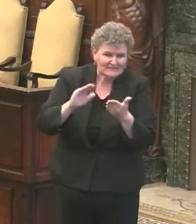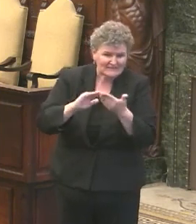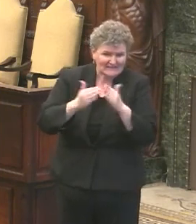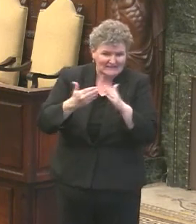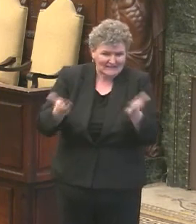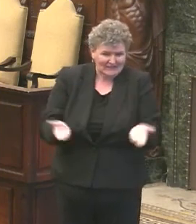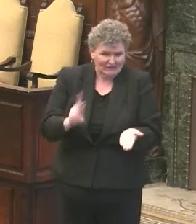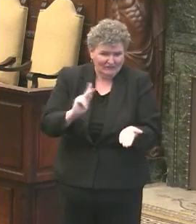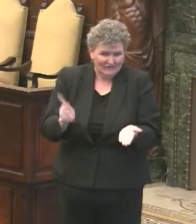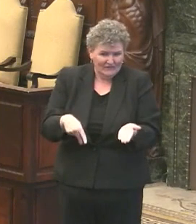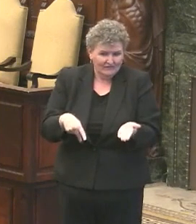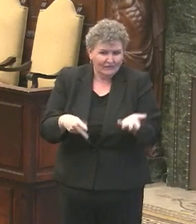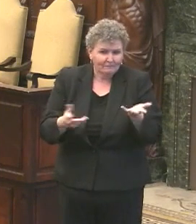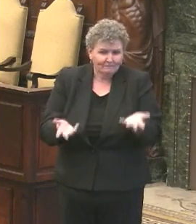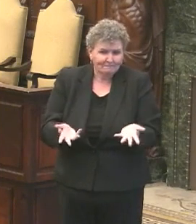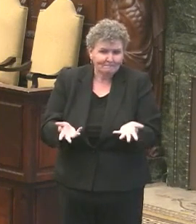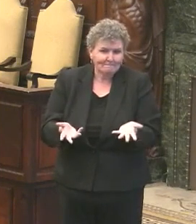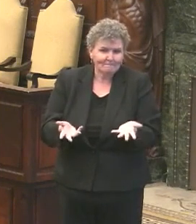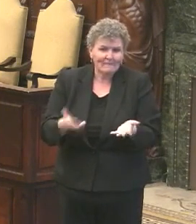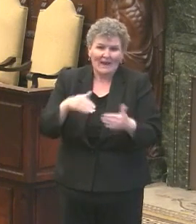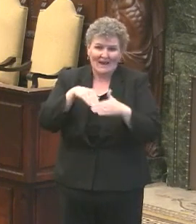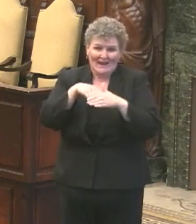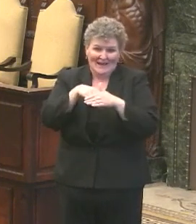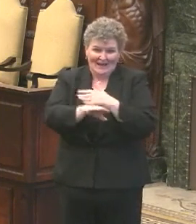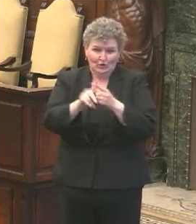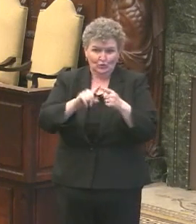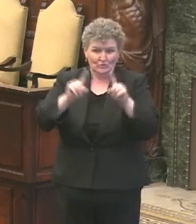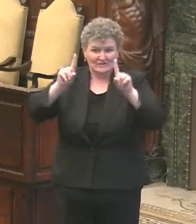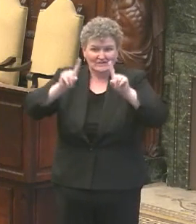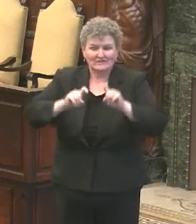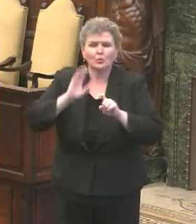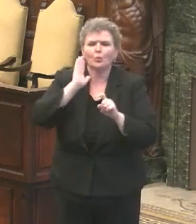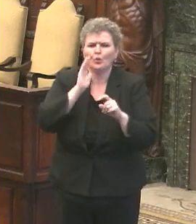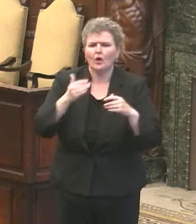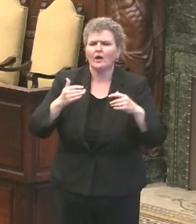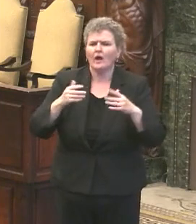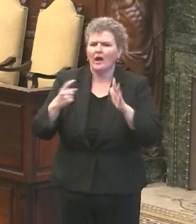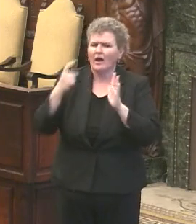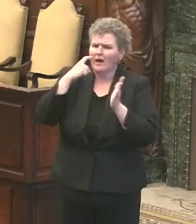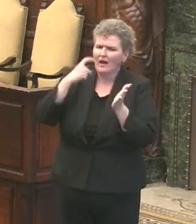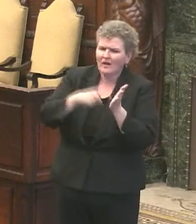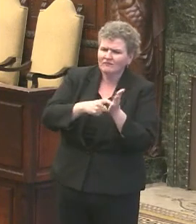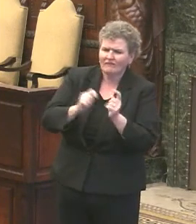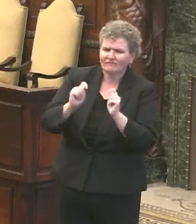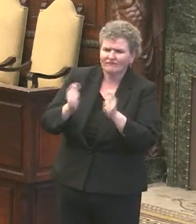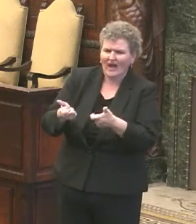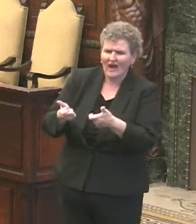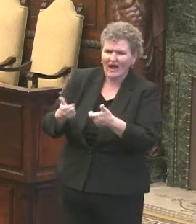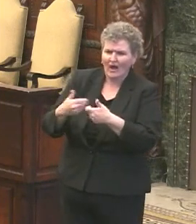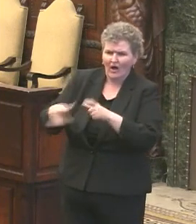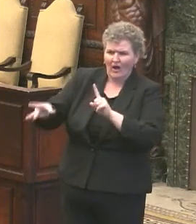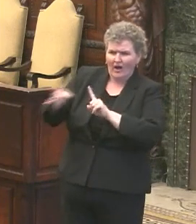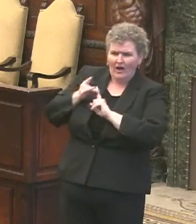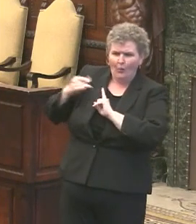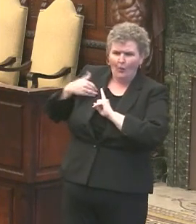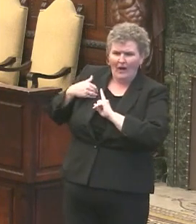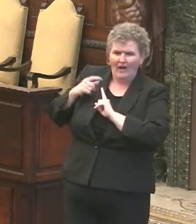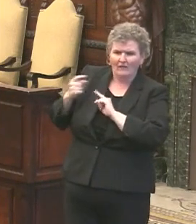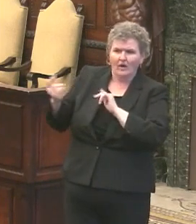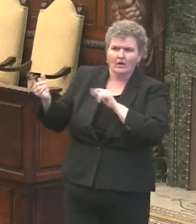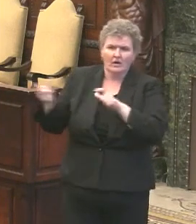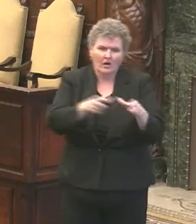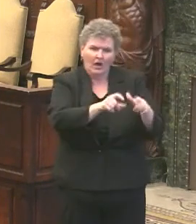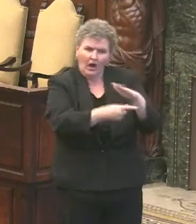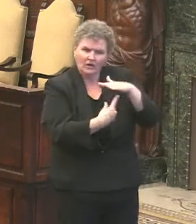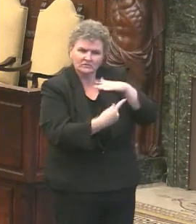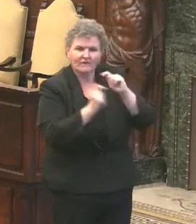to expand access to testing so that people can identify quickly if they have this infection, so they make sure that they isolate themselves from others to try to